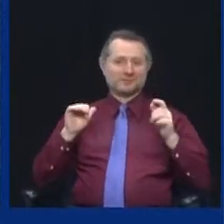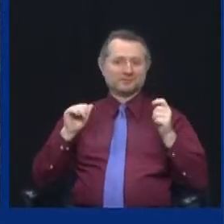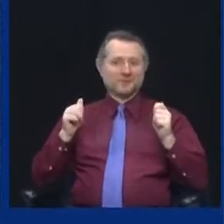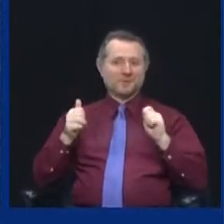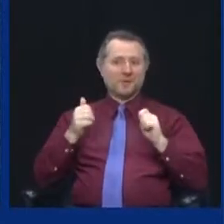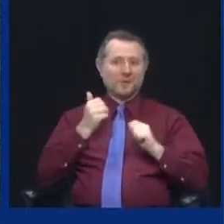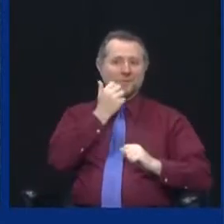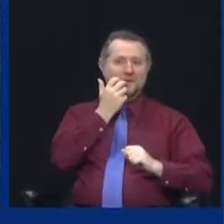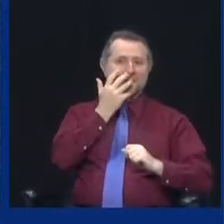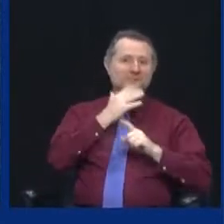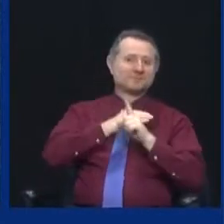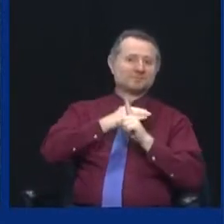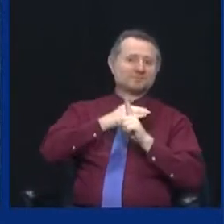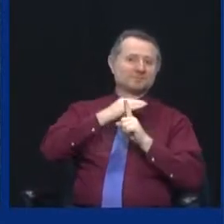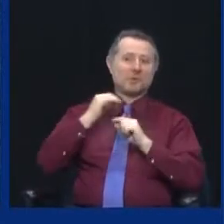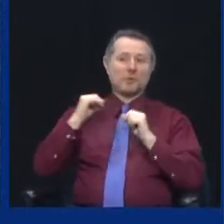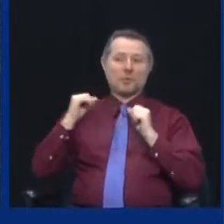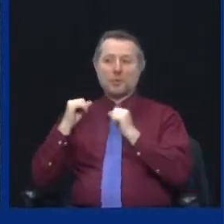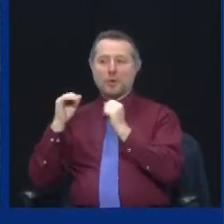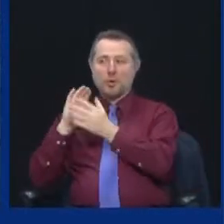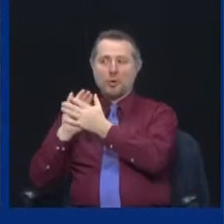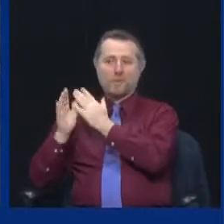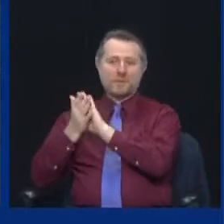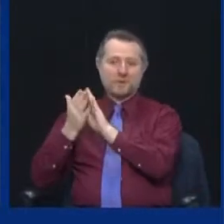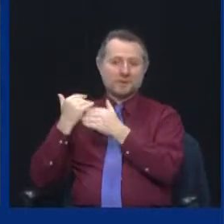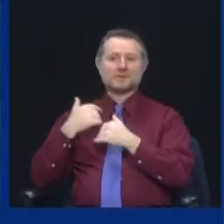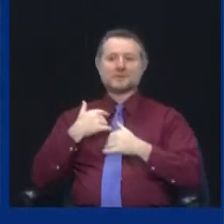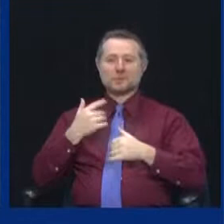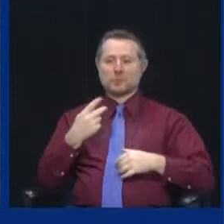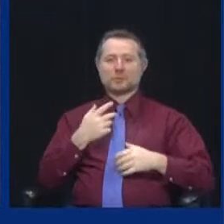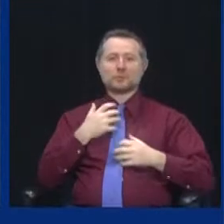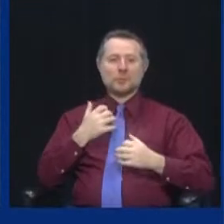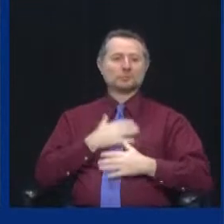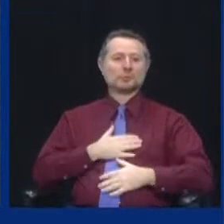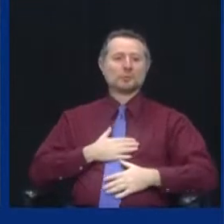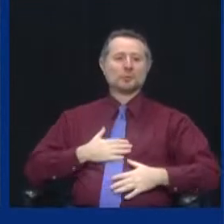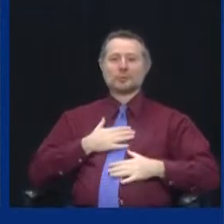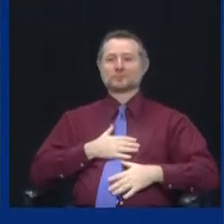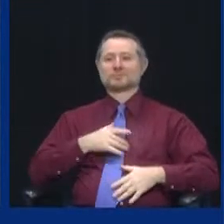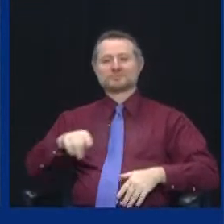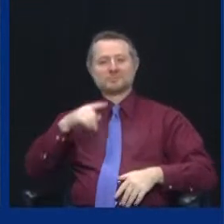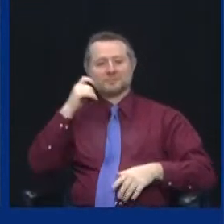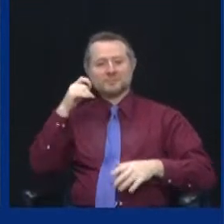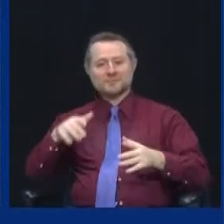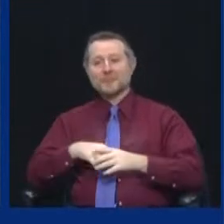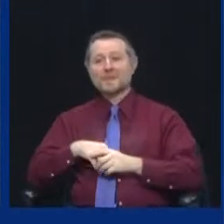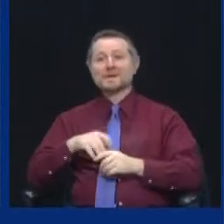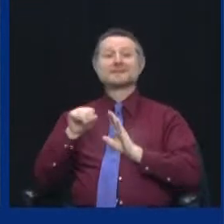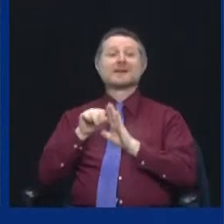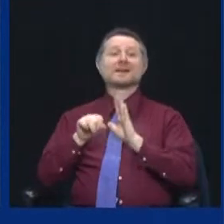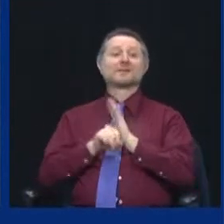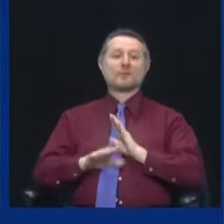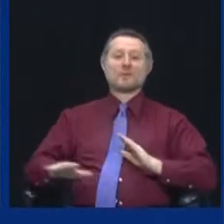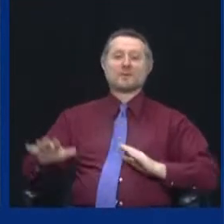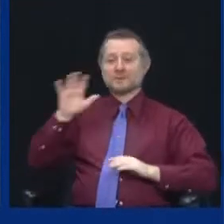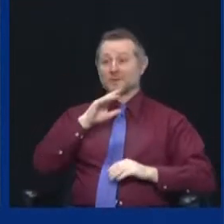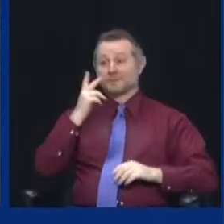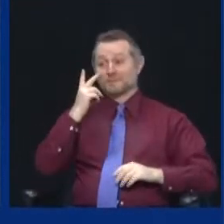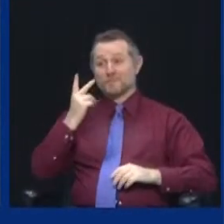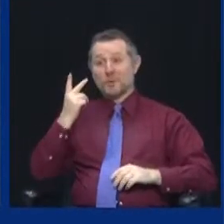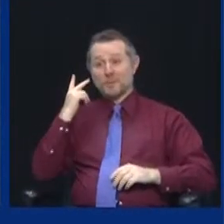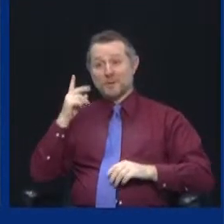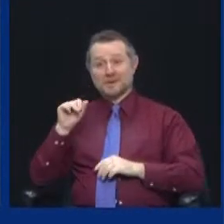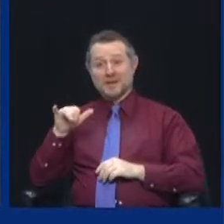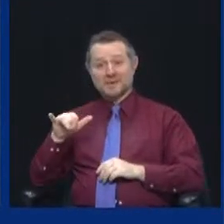have to get on with life, and we want to have a great summer. Statewide, Memorial Day, beaches